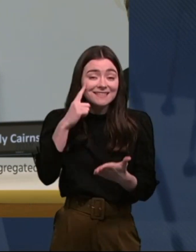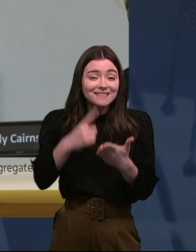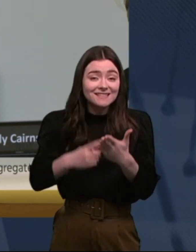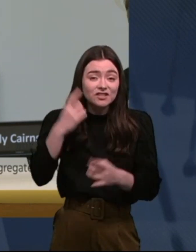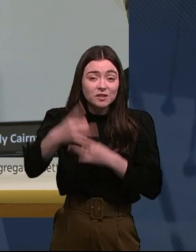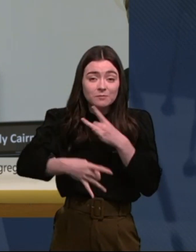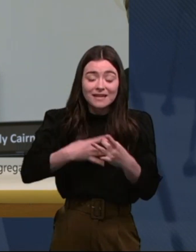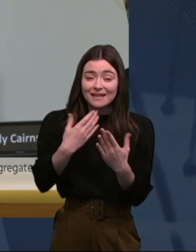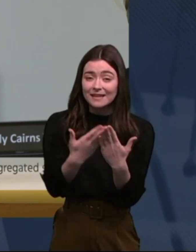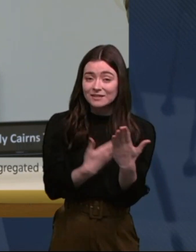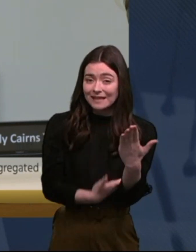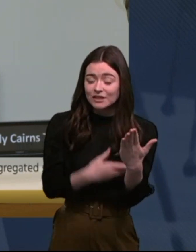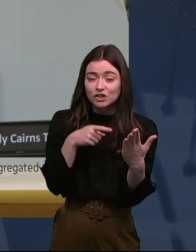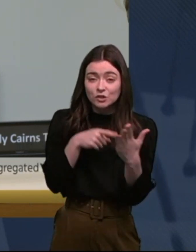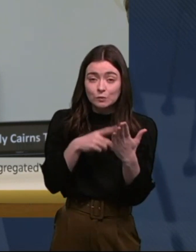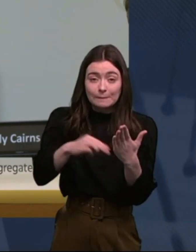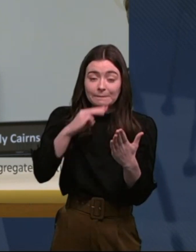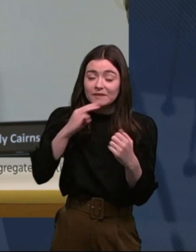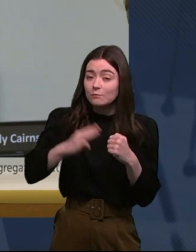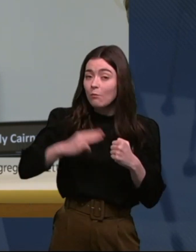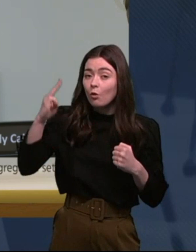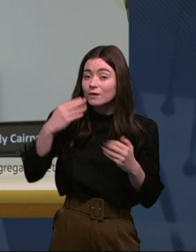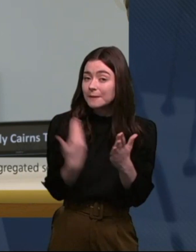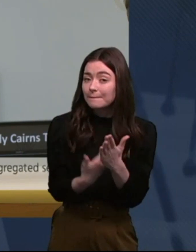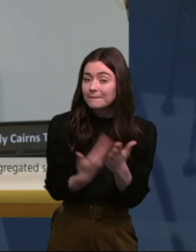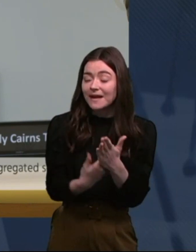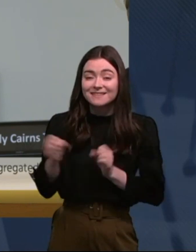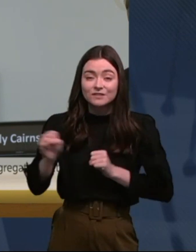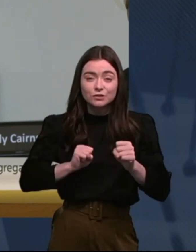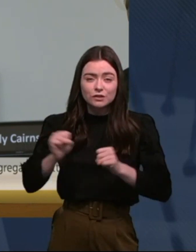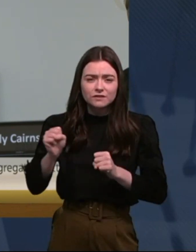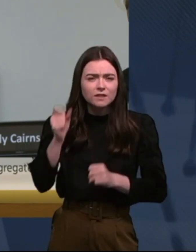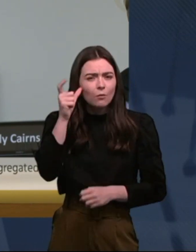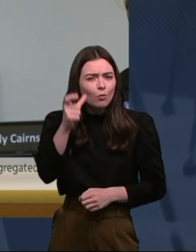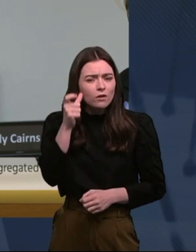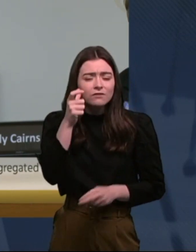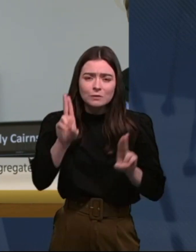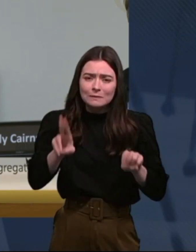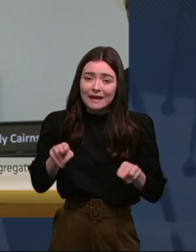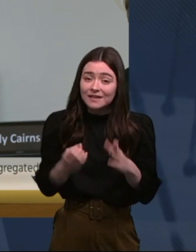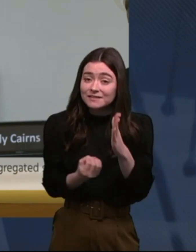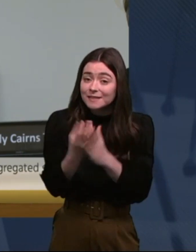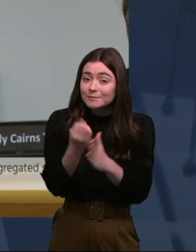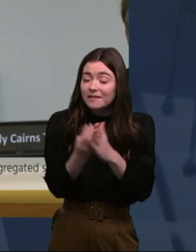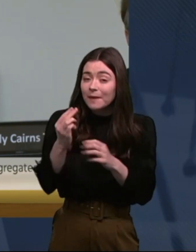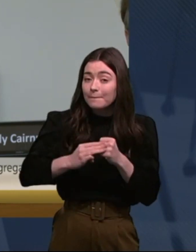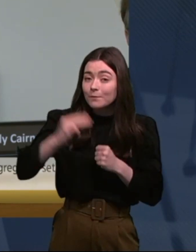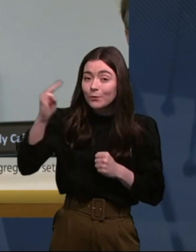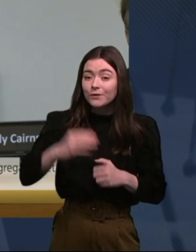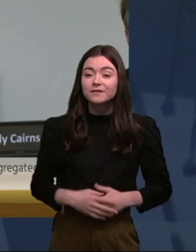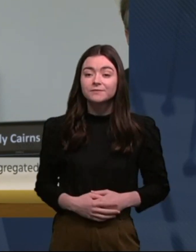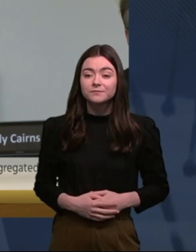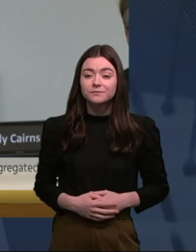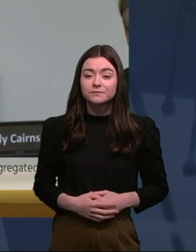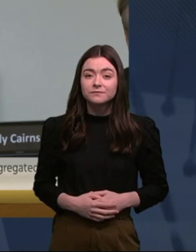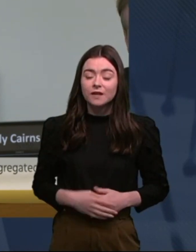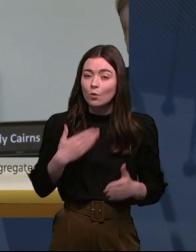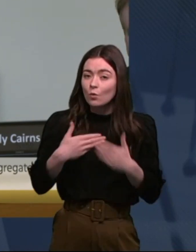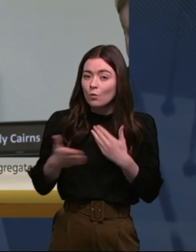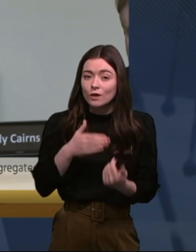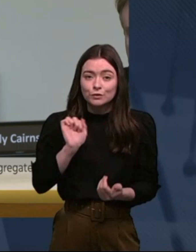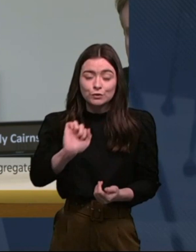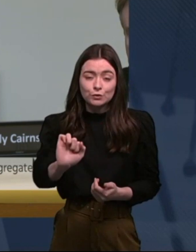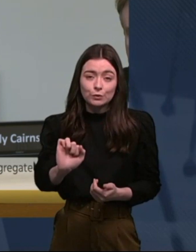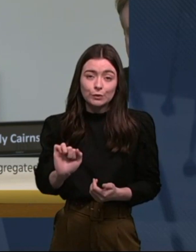decision-making legislation will lead to greater demand in your services. I'm just wondering if you could elaborate on that and what your role will